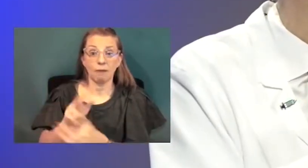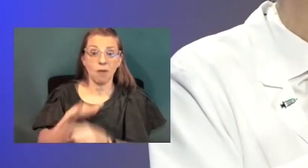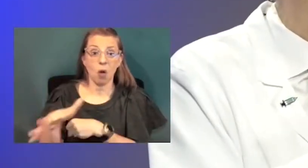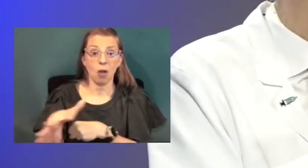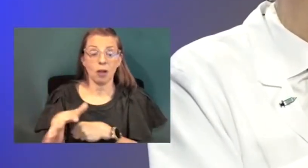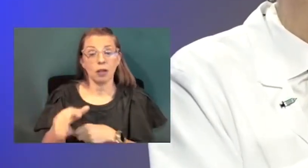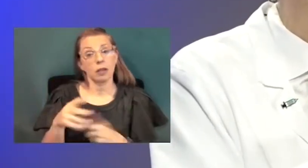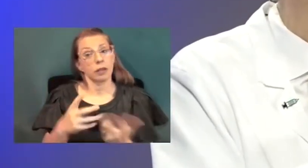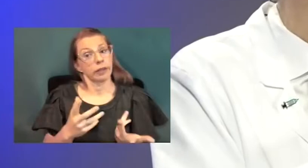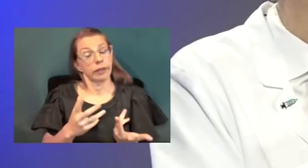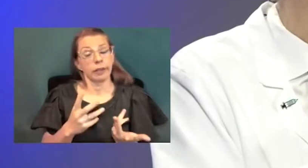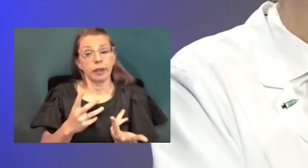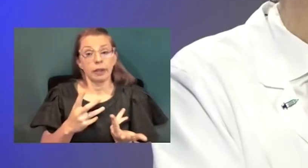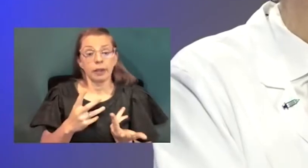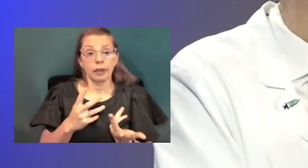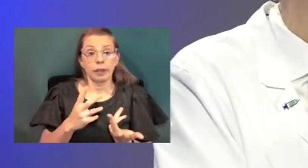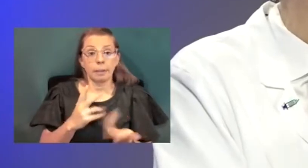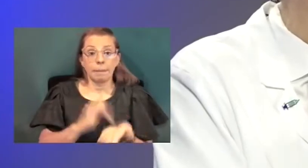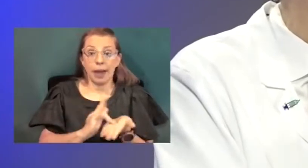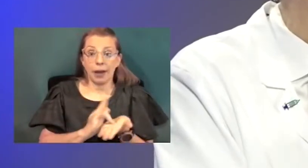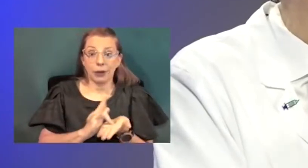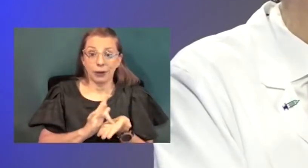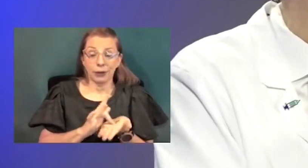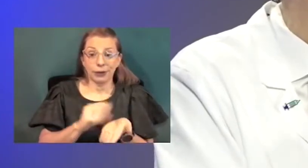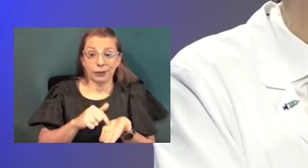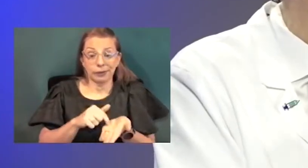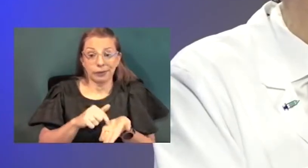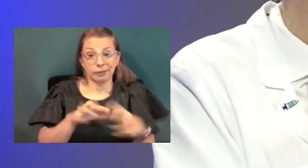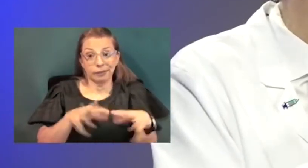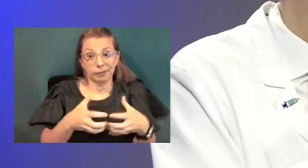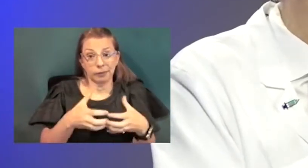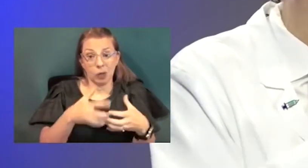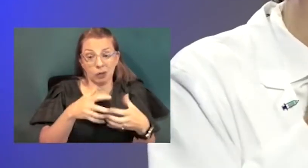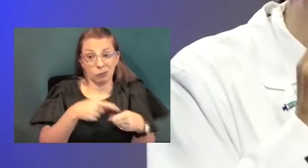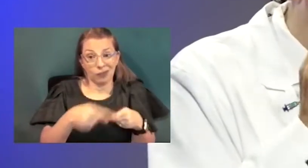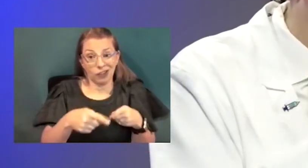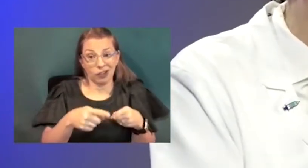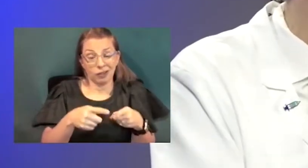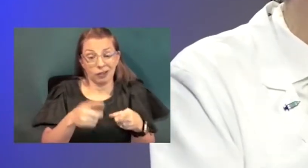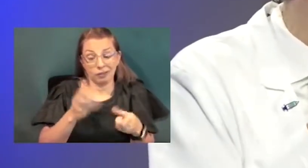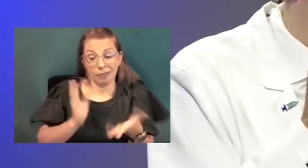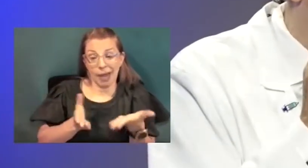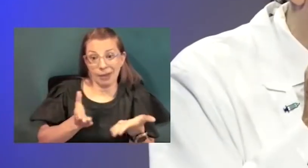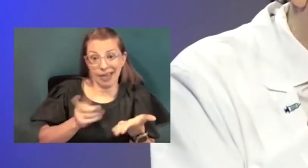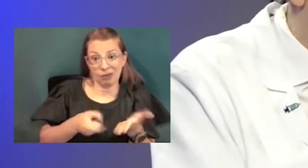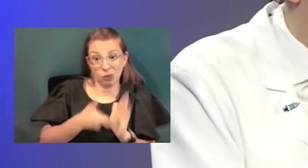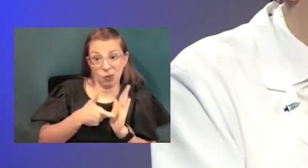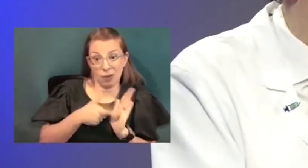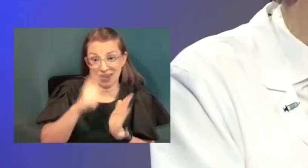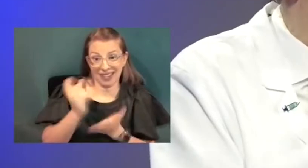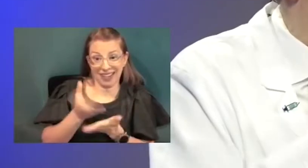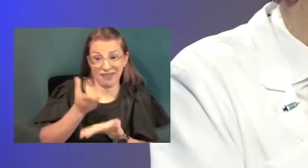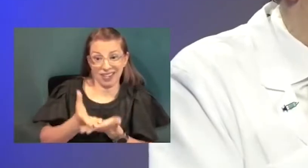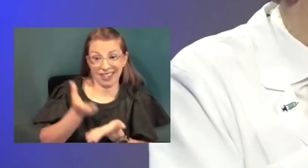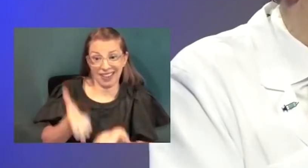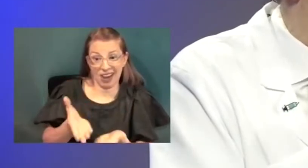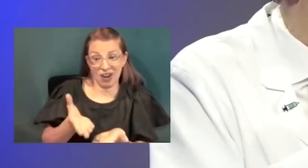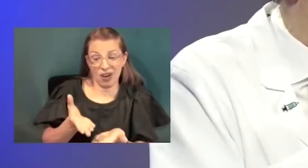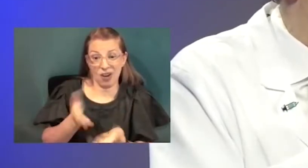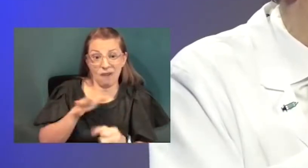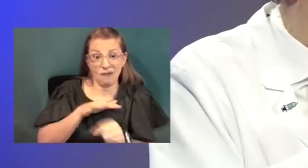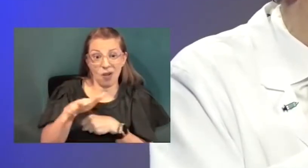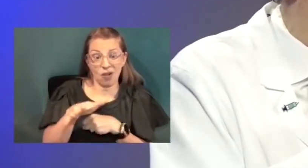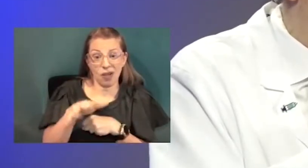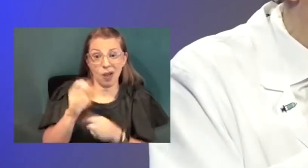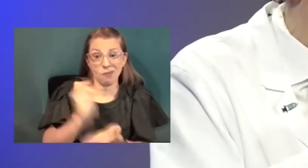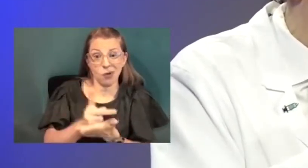guys, I think we're going to have to require it of our folks here because, you know, the evidence is there. It's now been fully approved by the FDA. And at